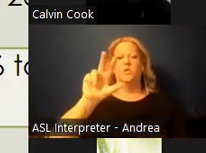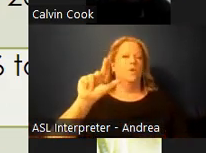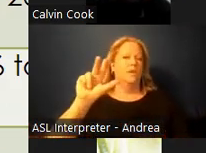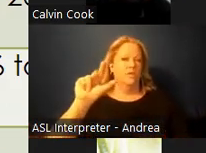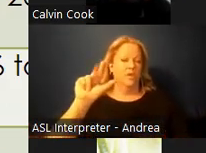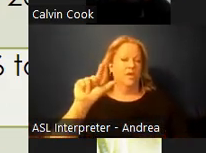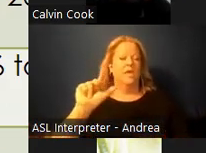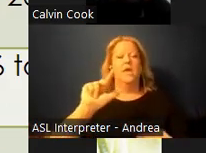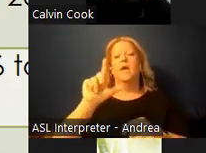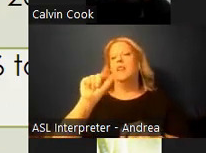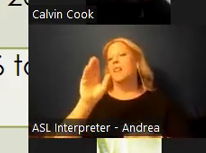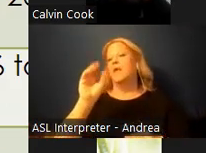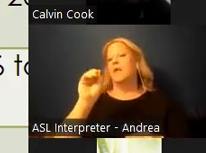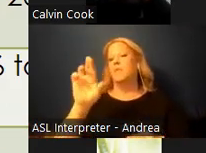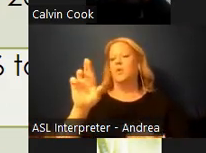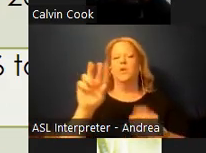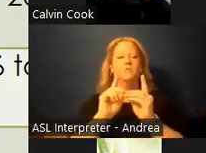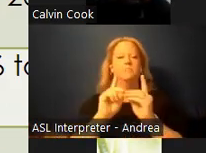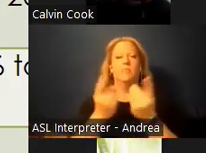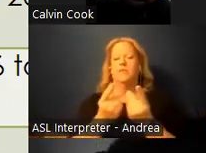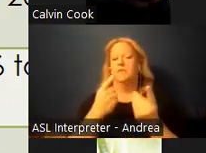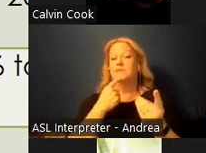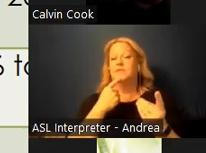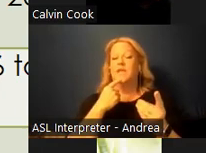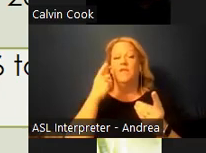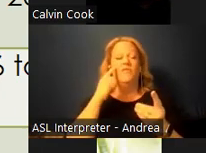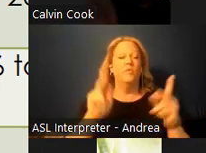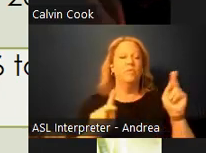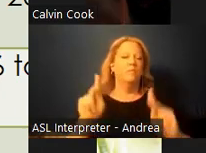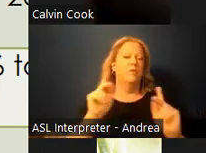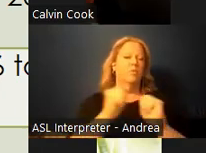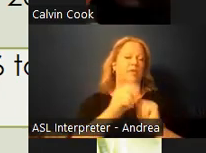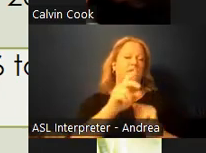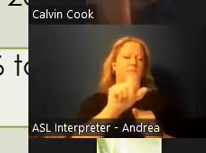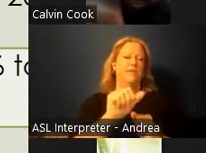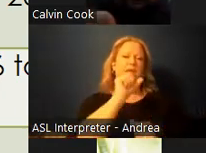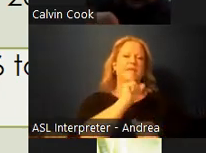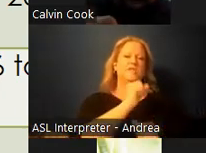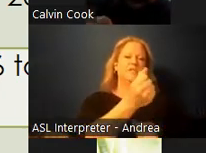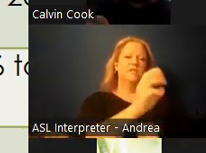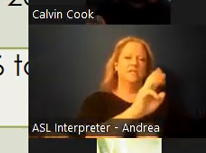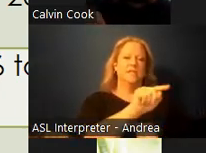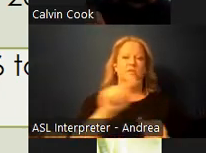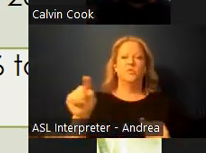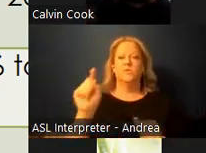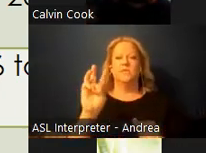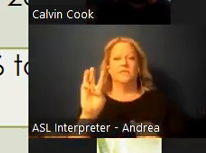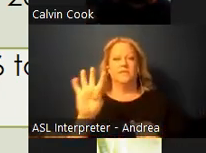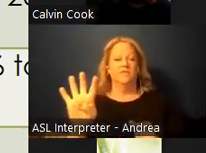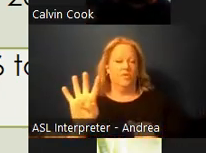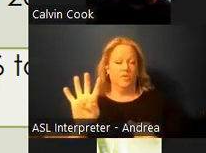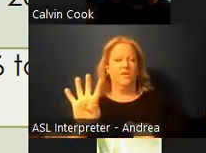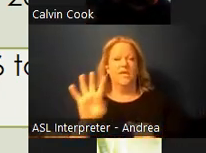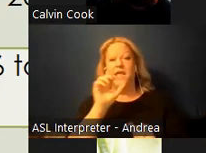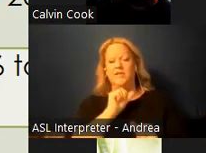that for people with disabilities between the ages of 16 to 64,